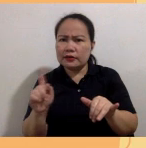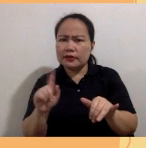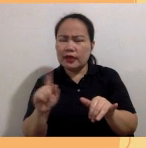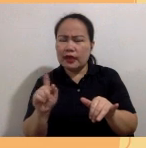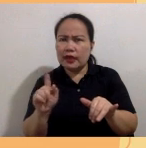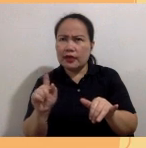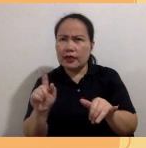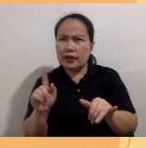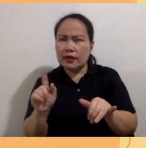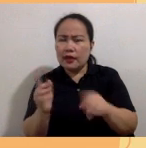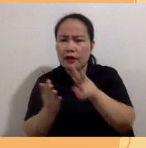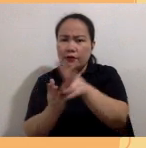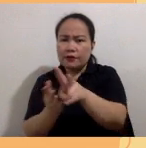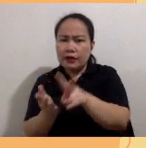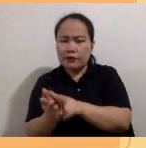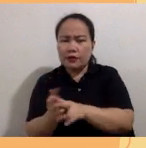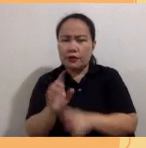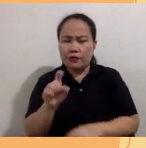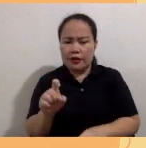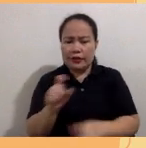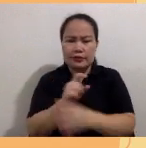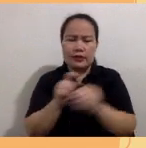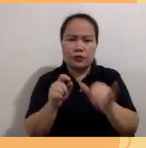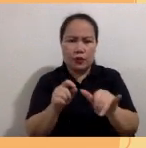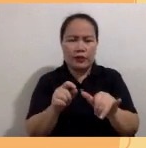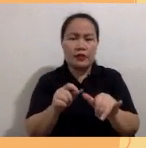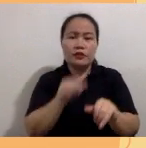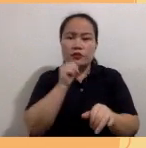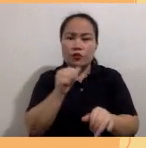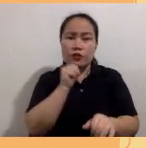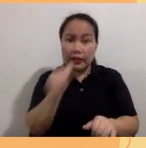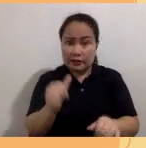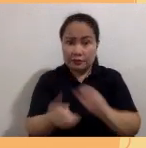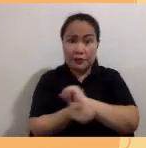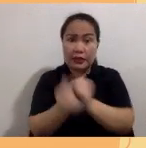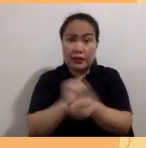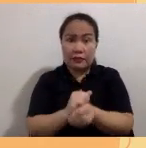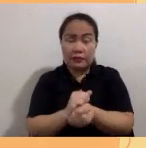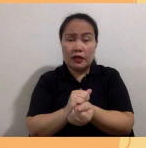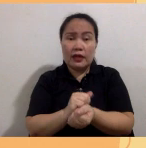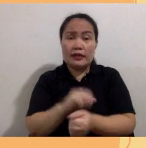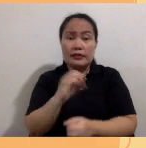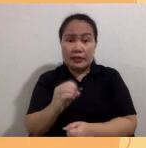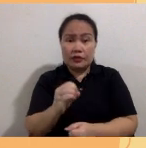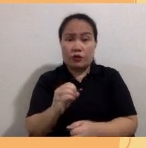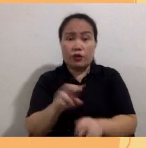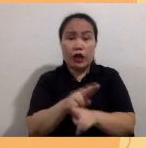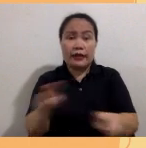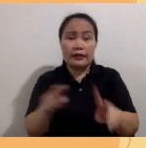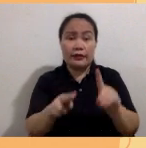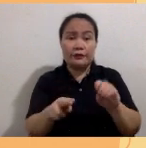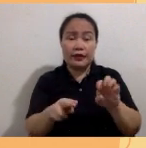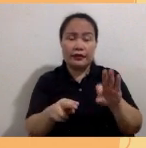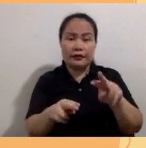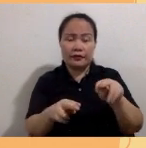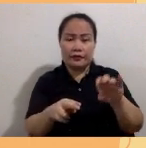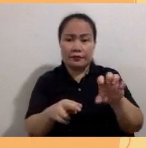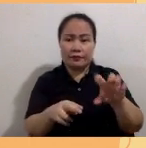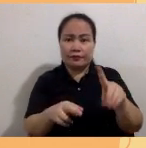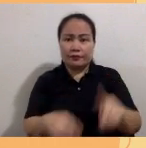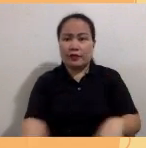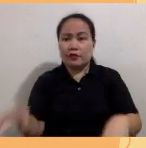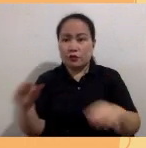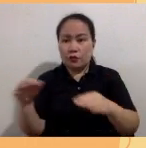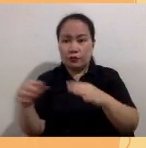at y para hindi siya maging undefined? Okay? So, ano yung value na hindi pwede? So, equate